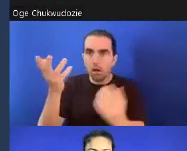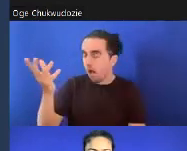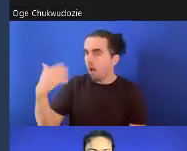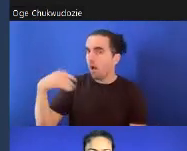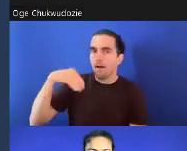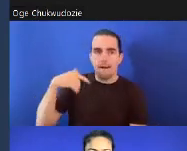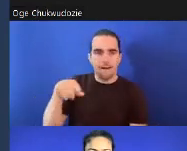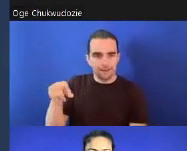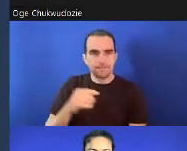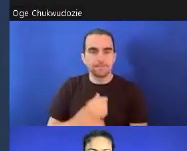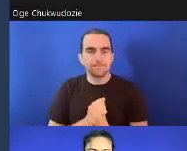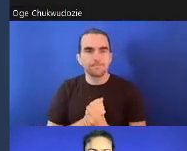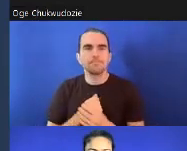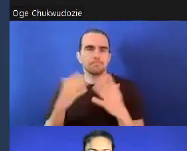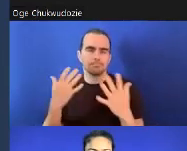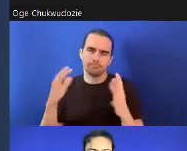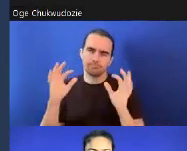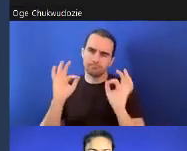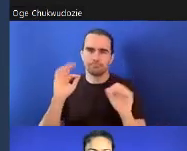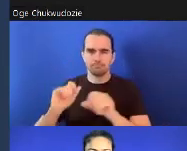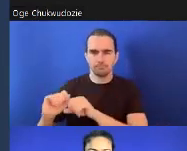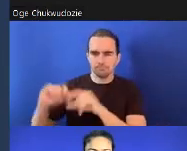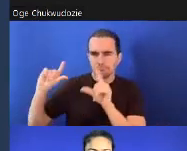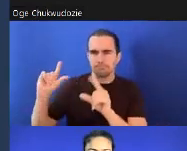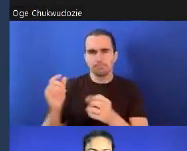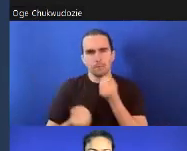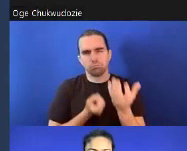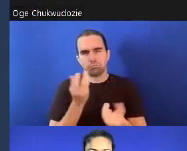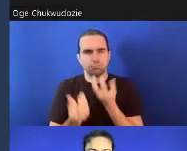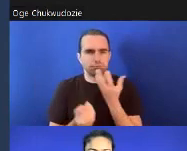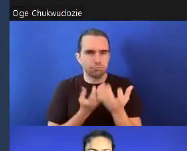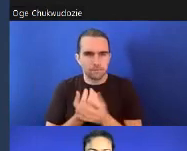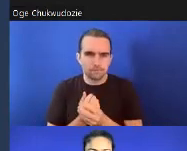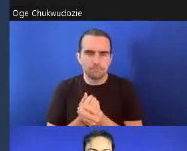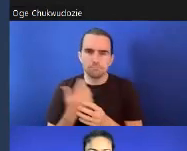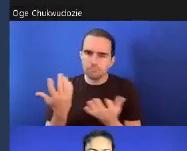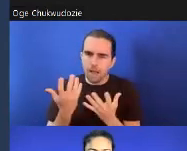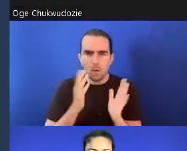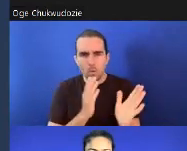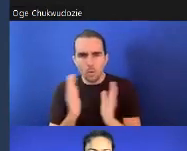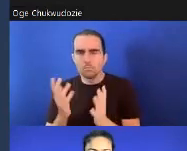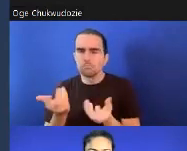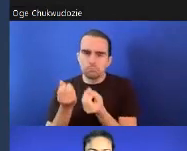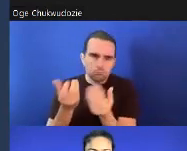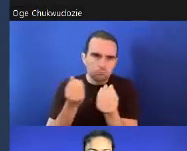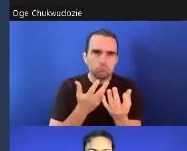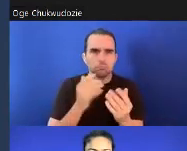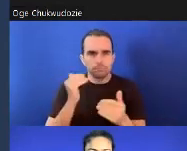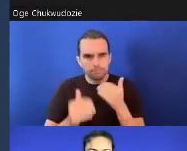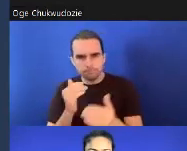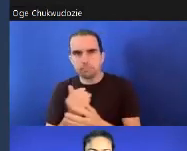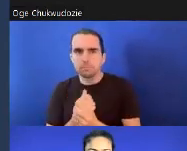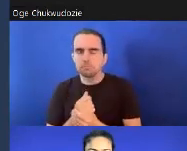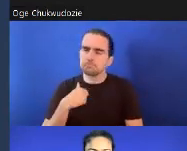the cross-organizational approach. And now it's an honor to hand over to our